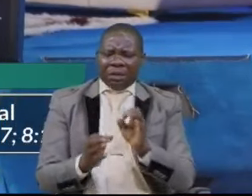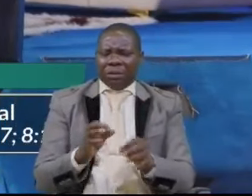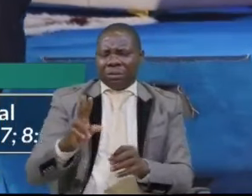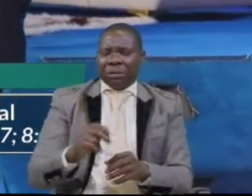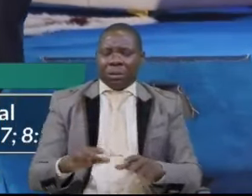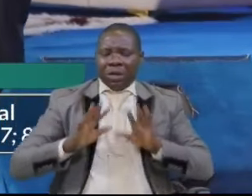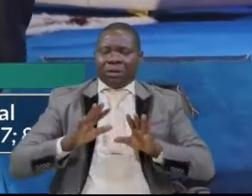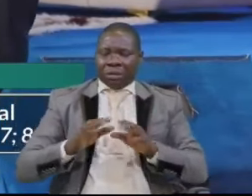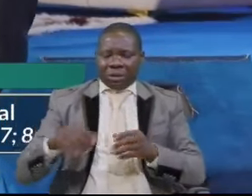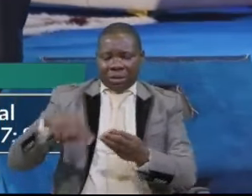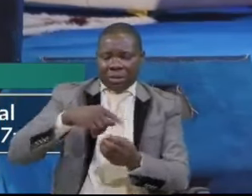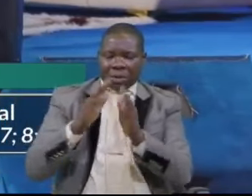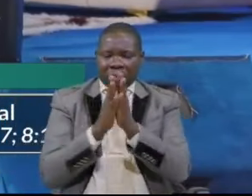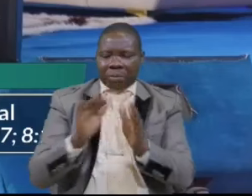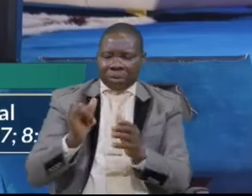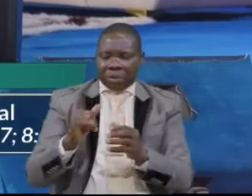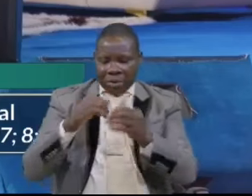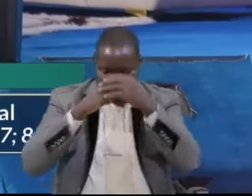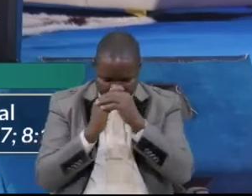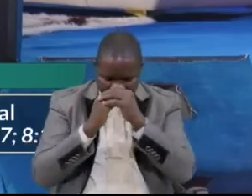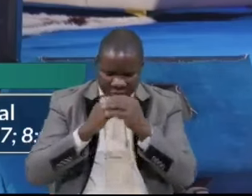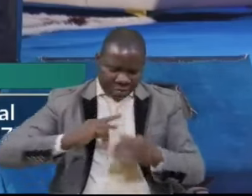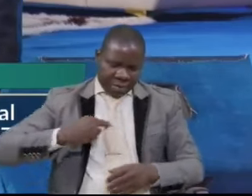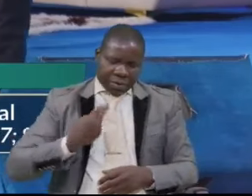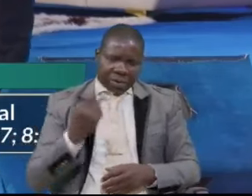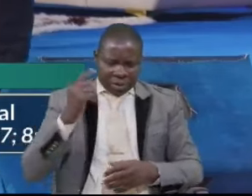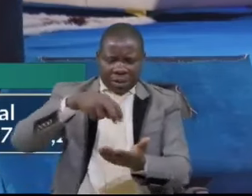He kneeled on his knees